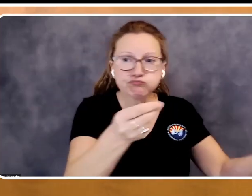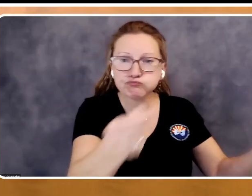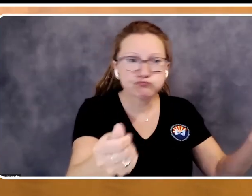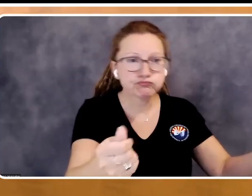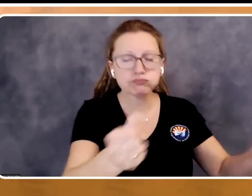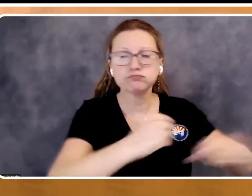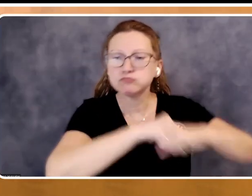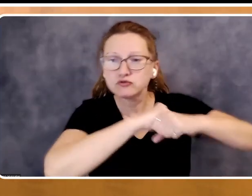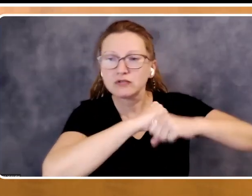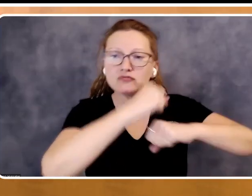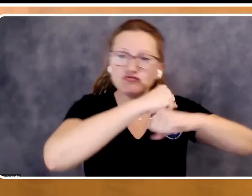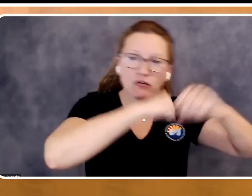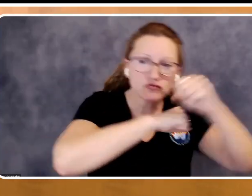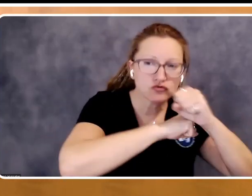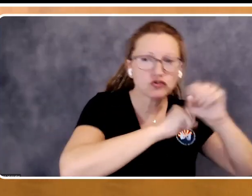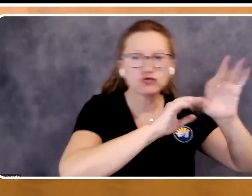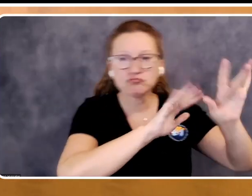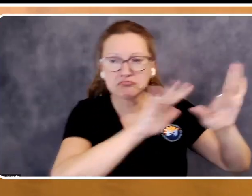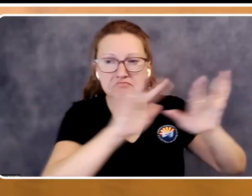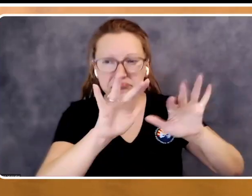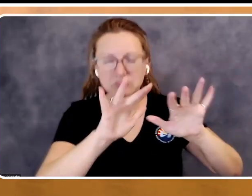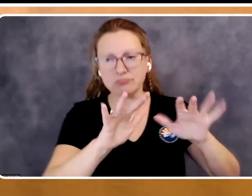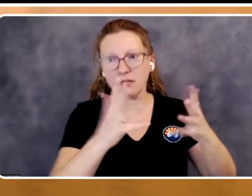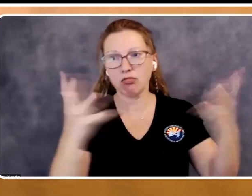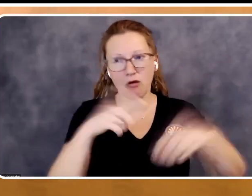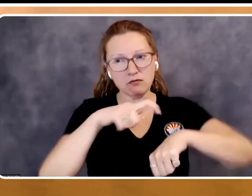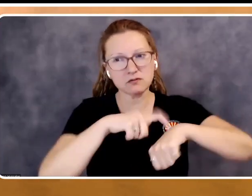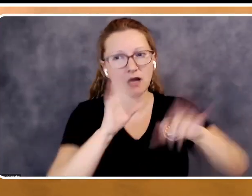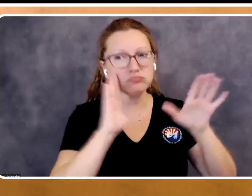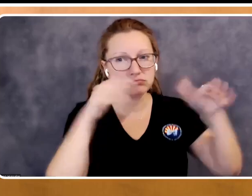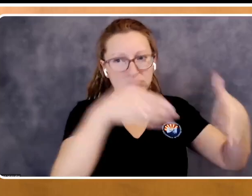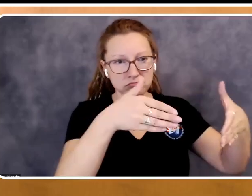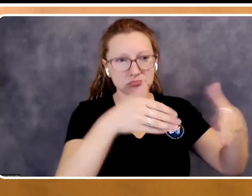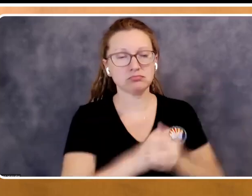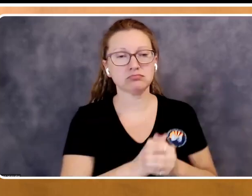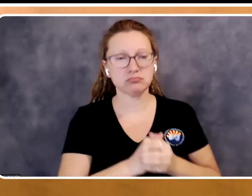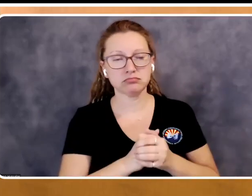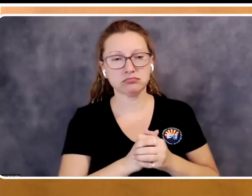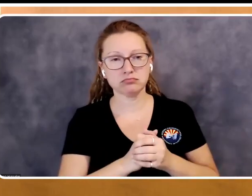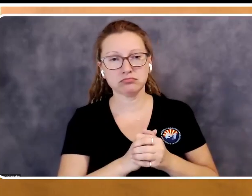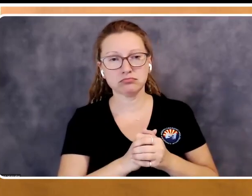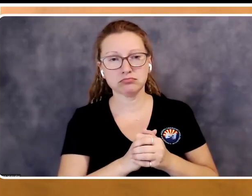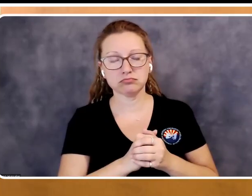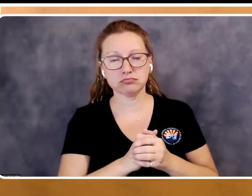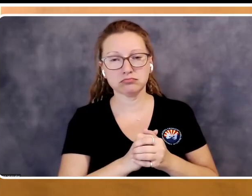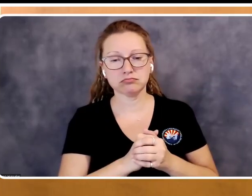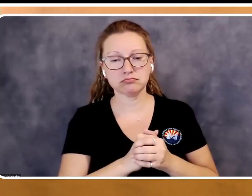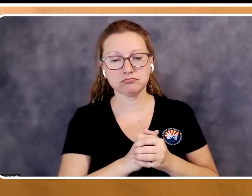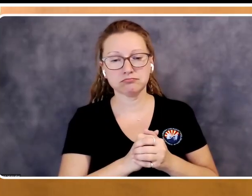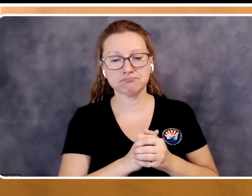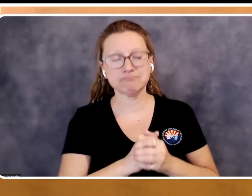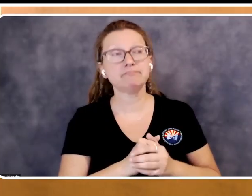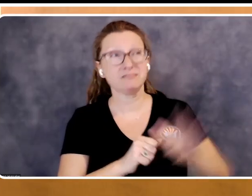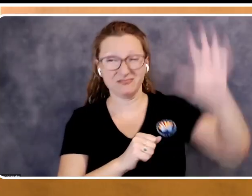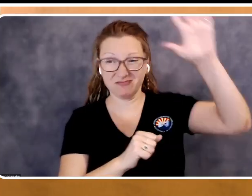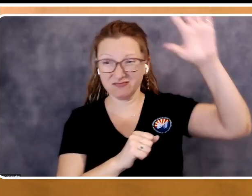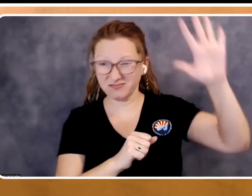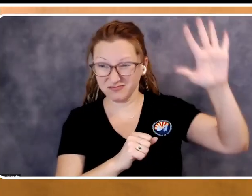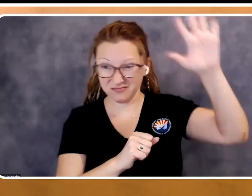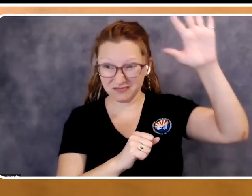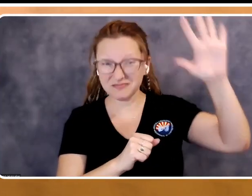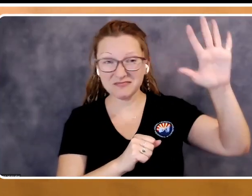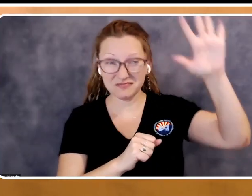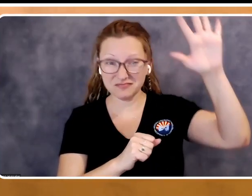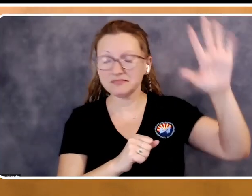and spending quite a bit of time and energy in that area. Working our way up to the northeast section of